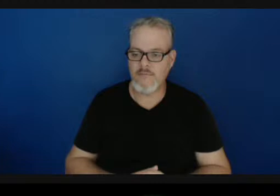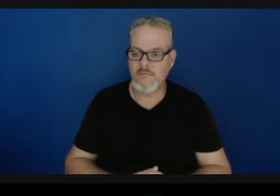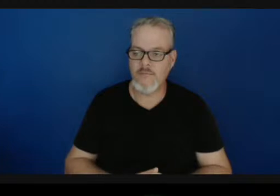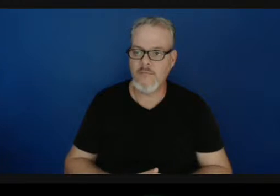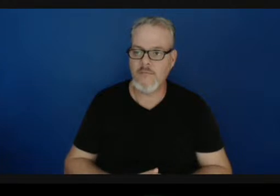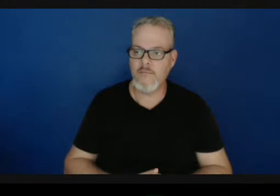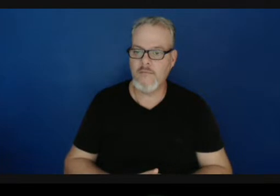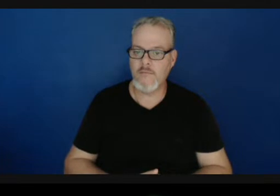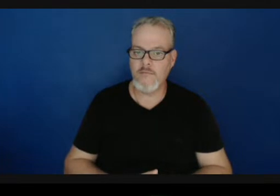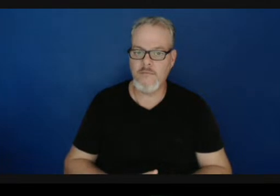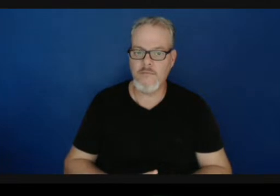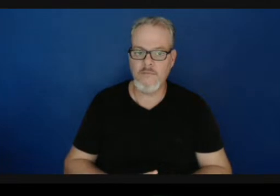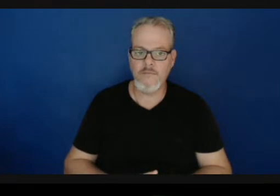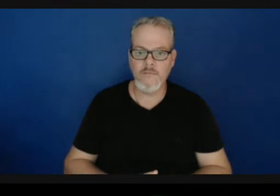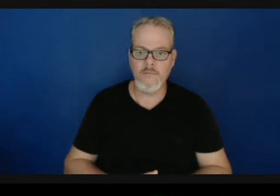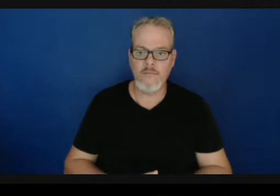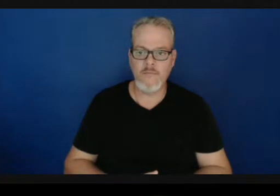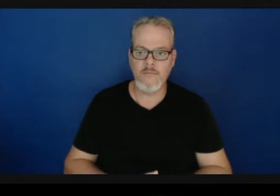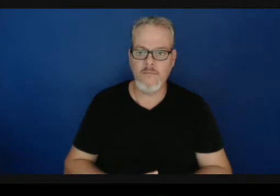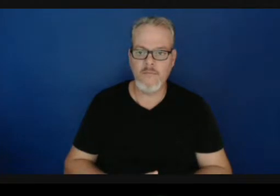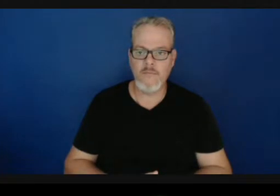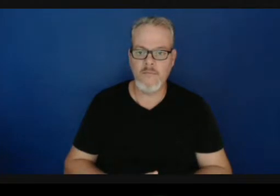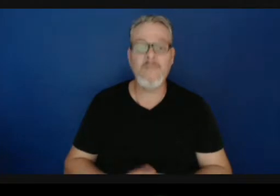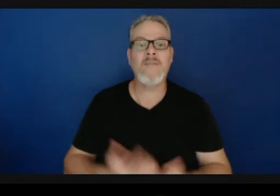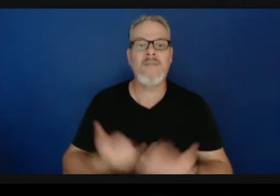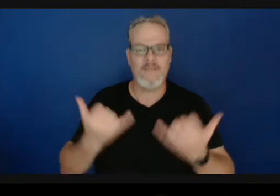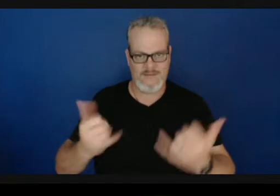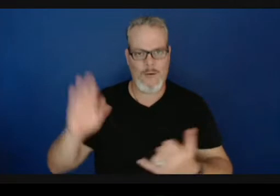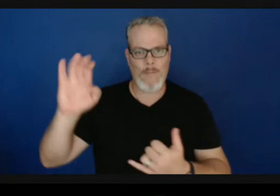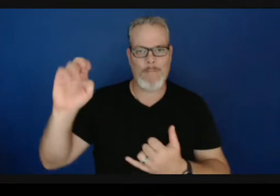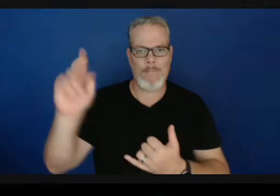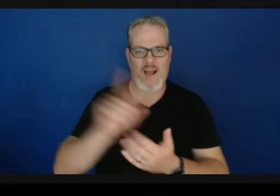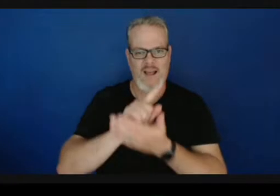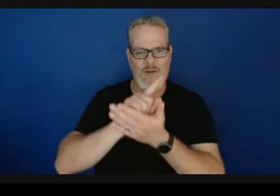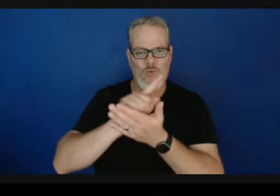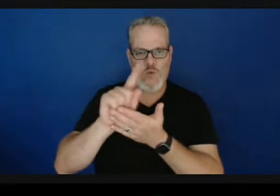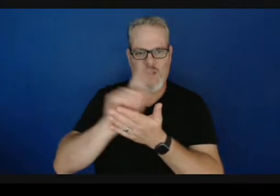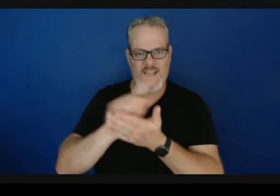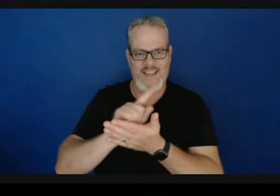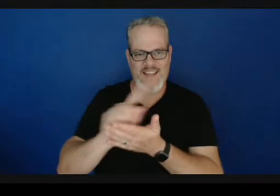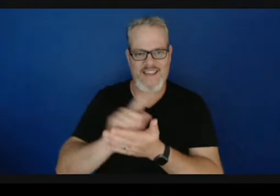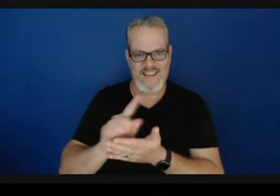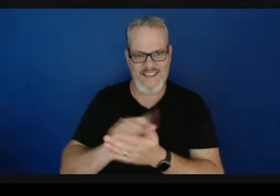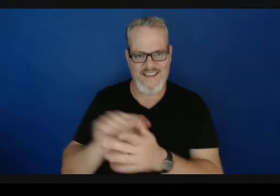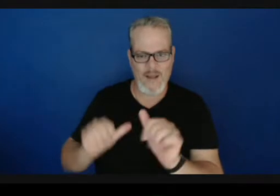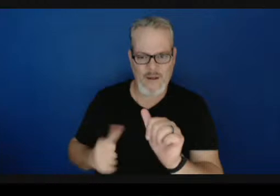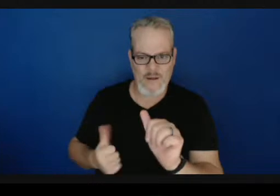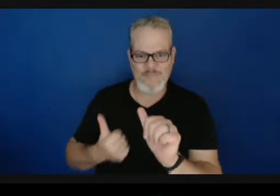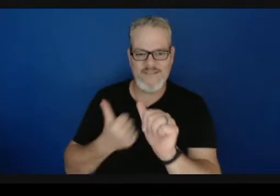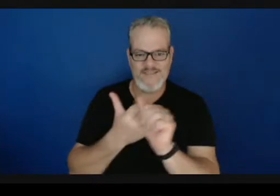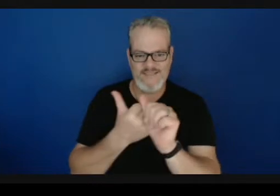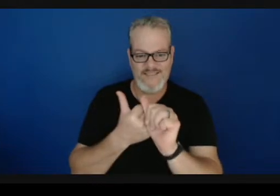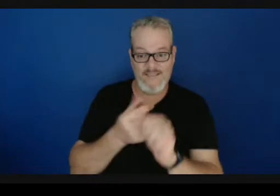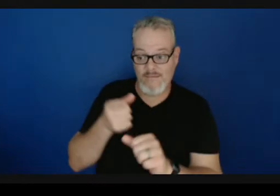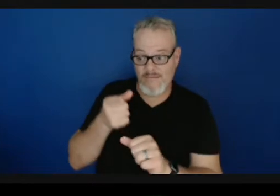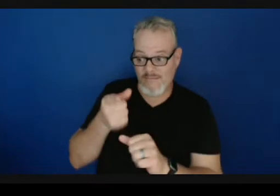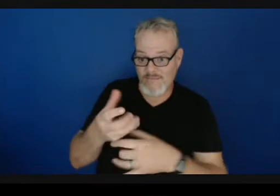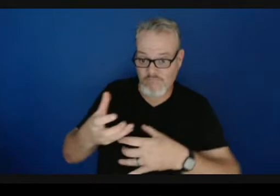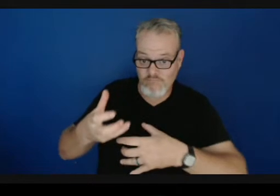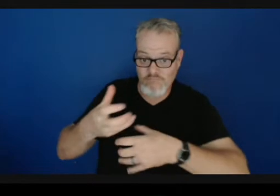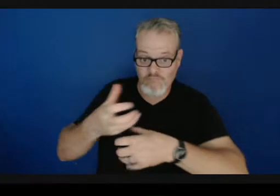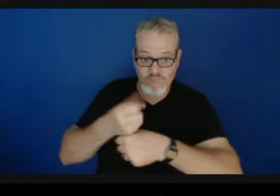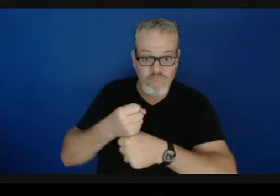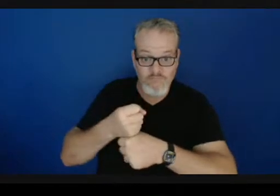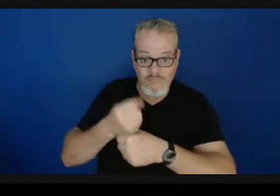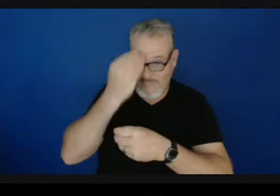And we are back to our weekly updates from the USGS now. So this week's update summarizes the lack of much